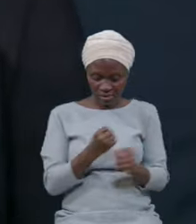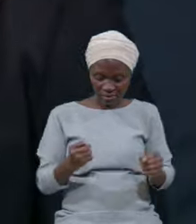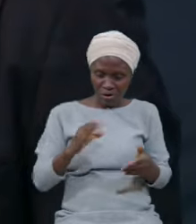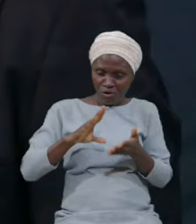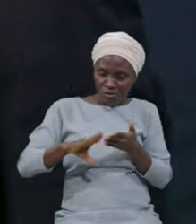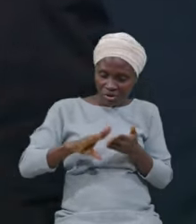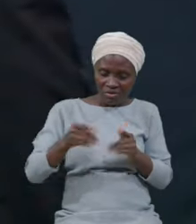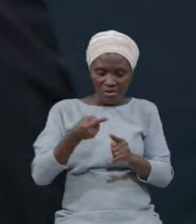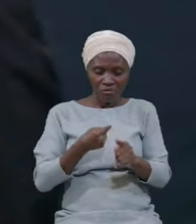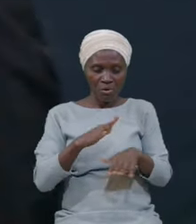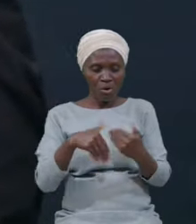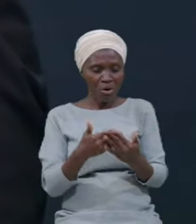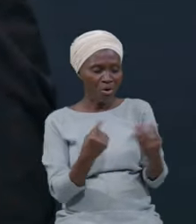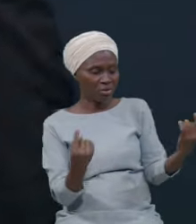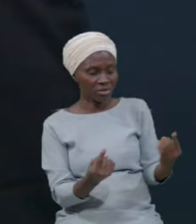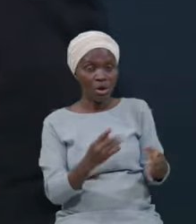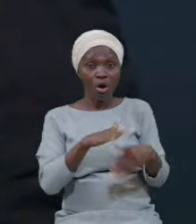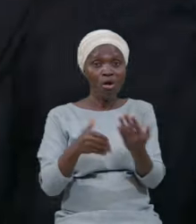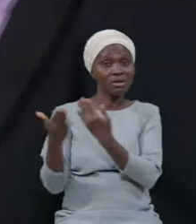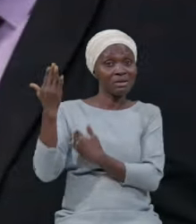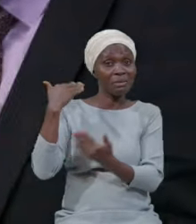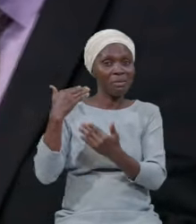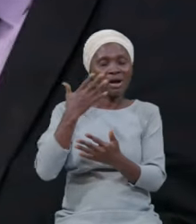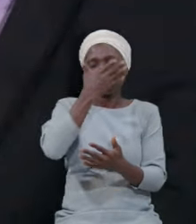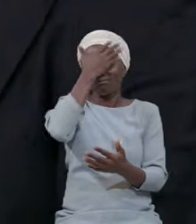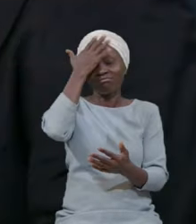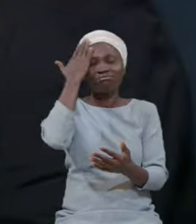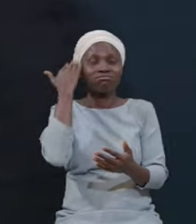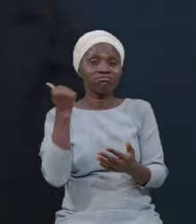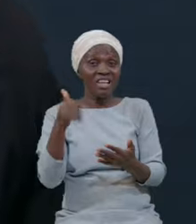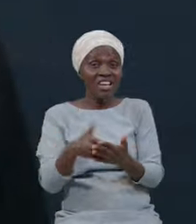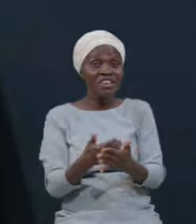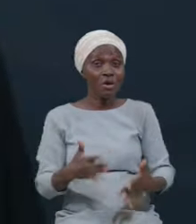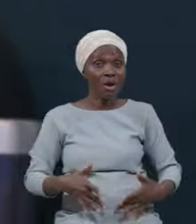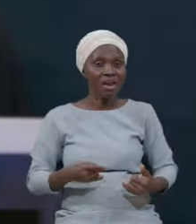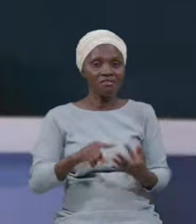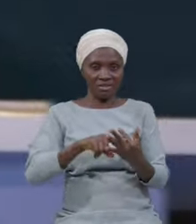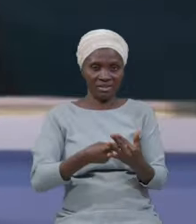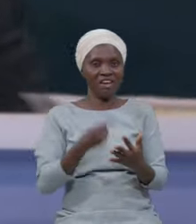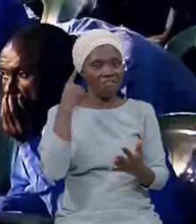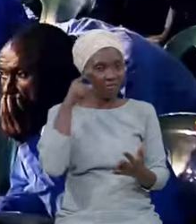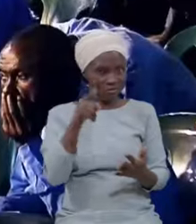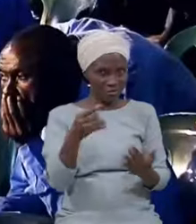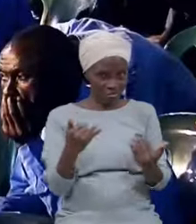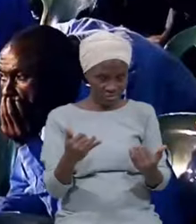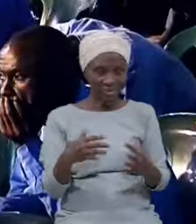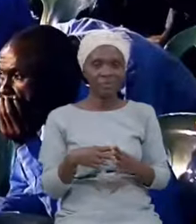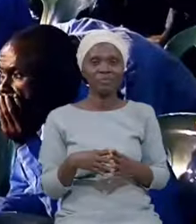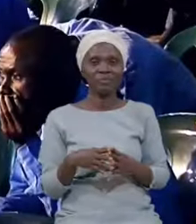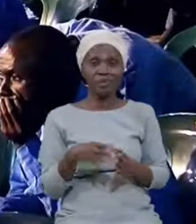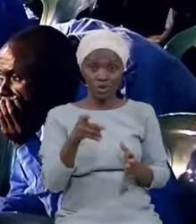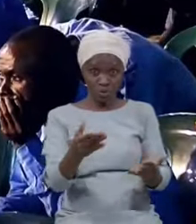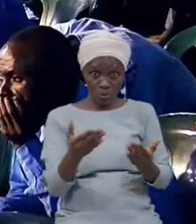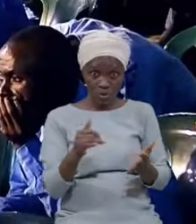the past will be forgotten. A new life will start for you tonight. You want that change, you want